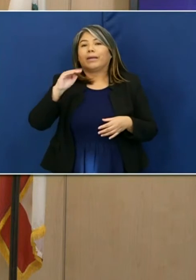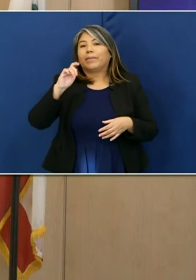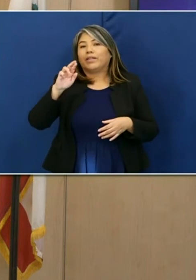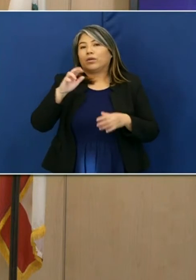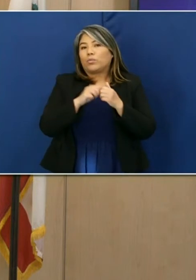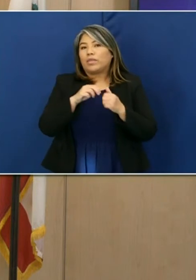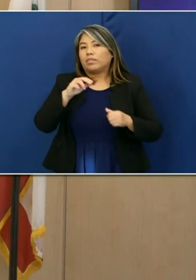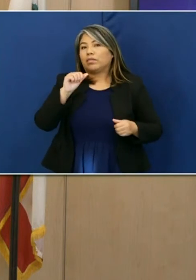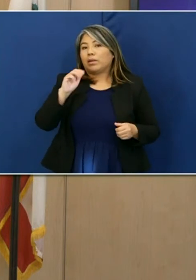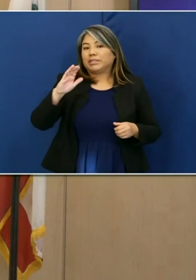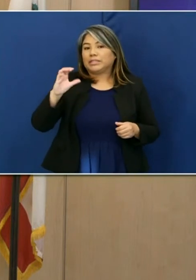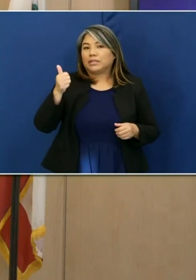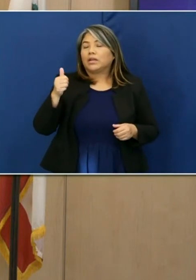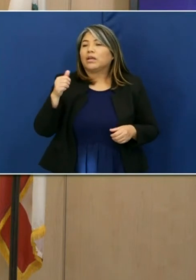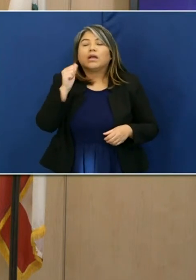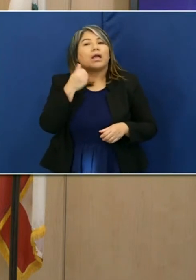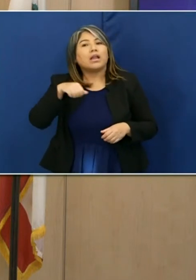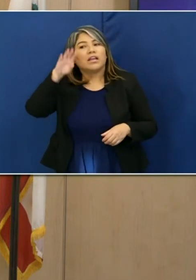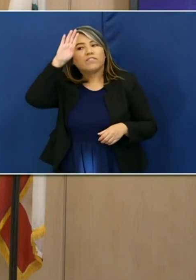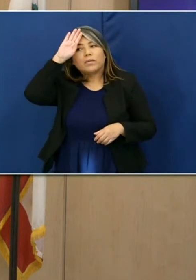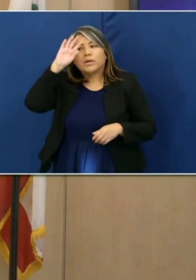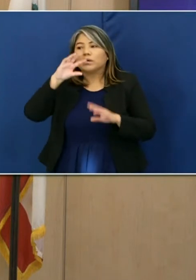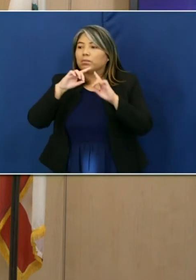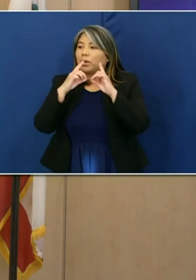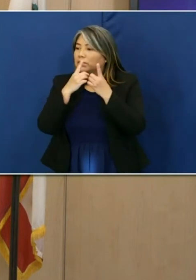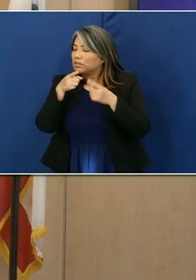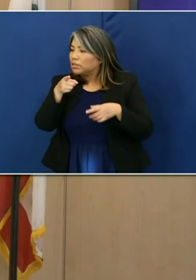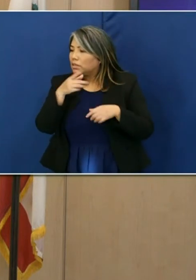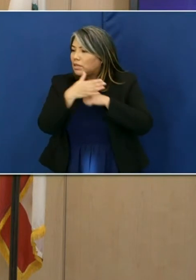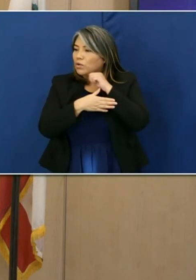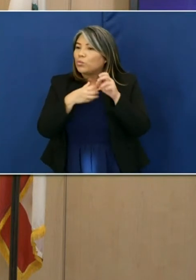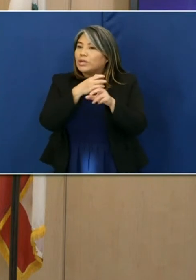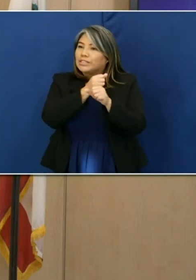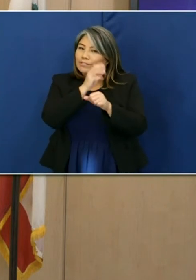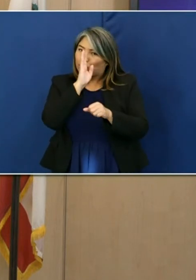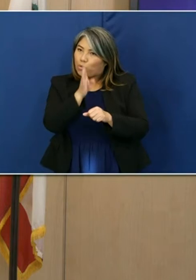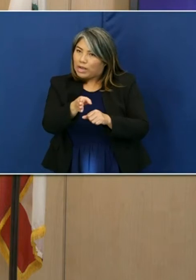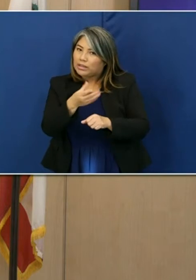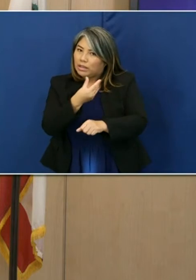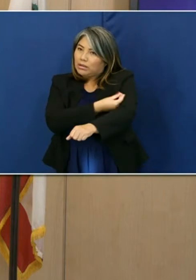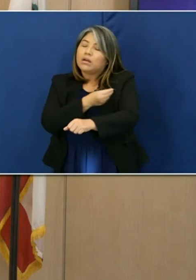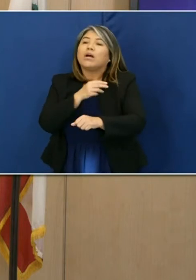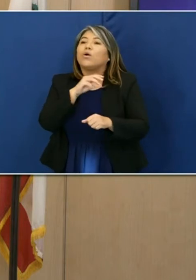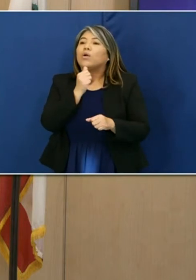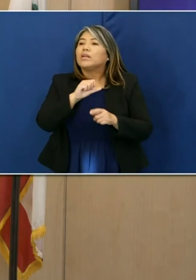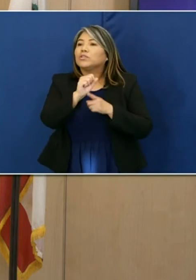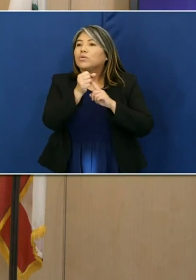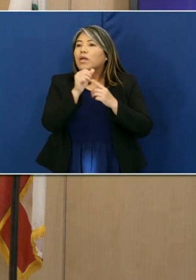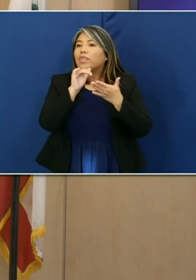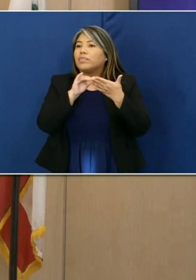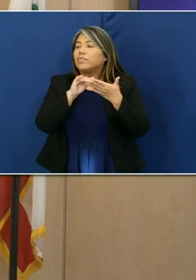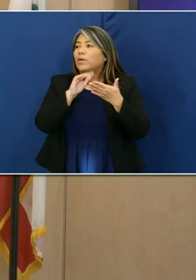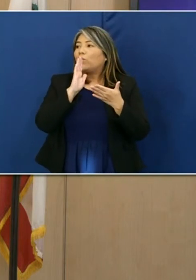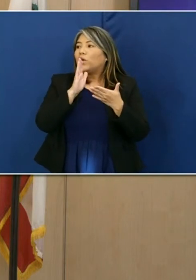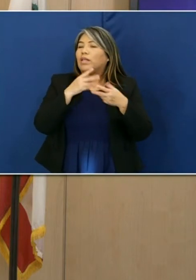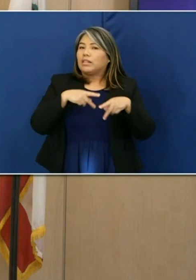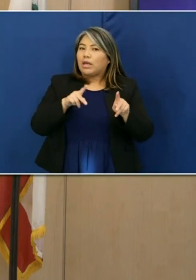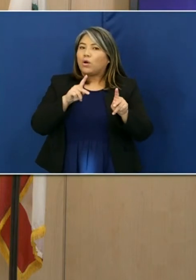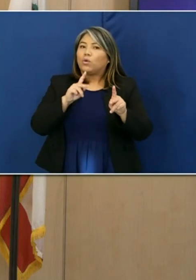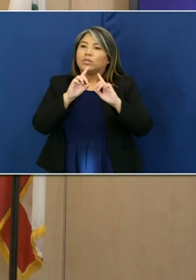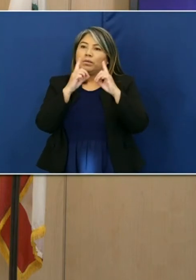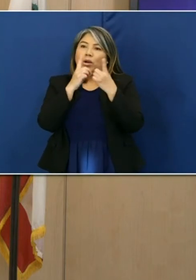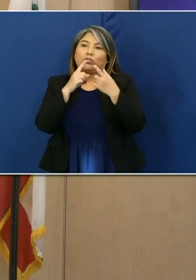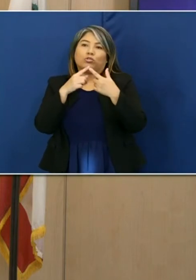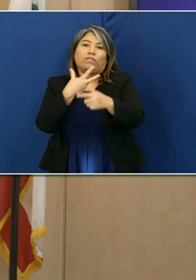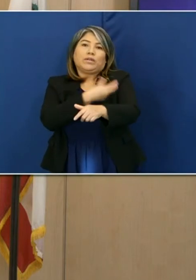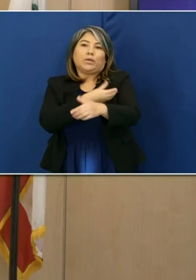ABC 10. Did any fire departments in the county receive the vaccine directly, and is there any situation that would permit a department to be vaccinated prior